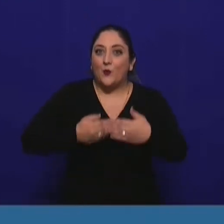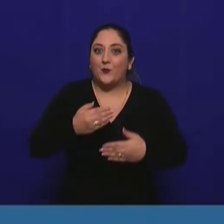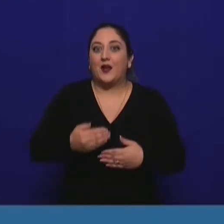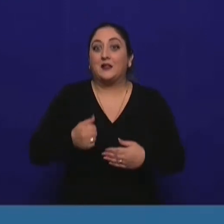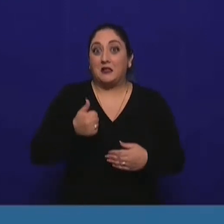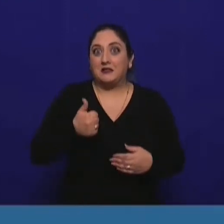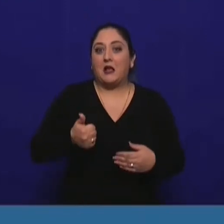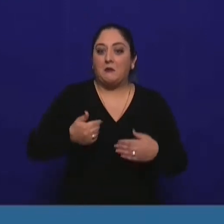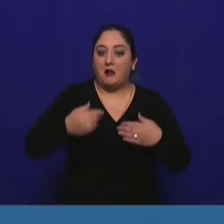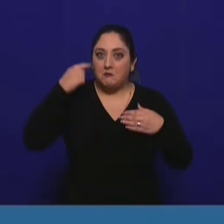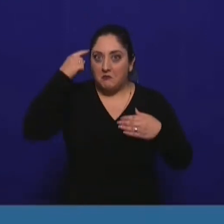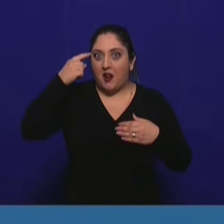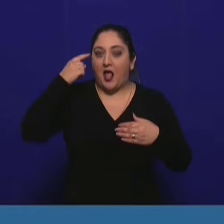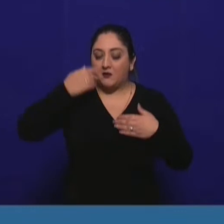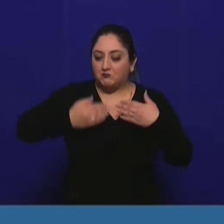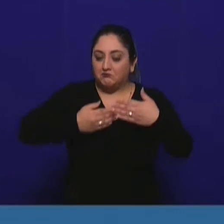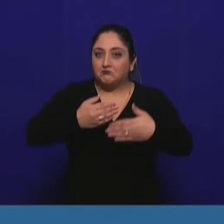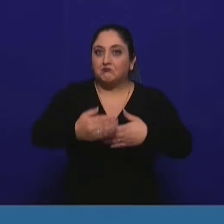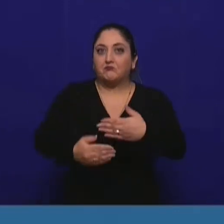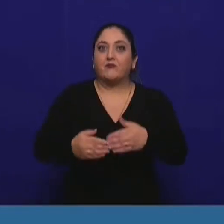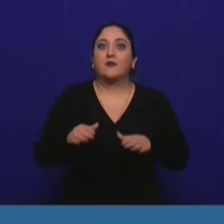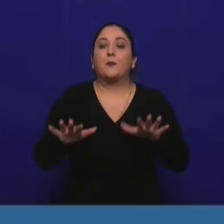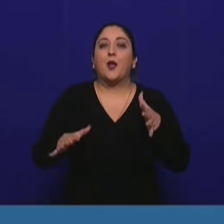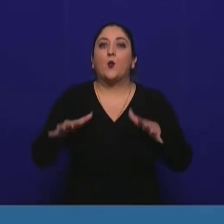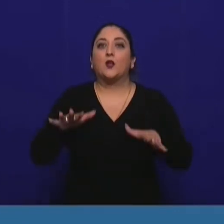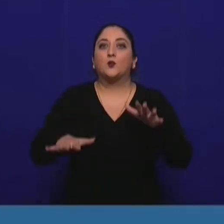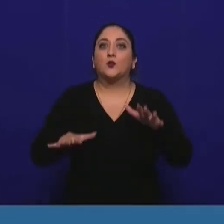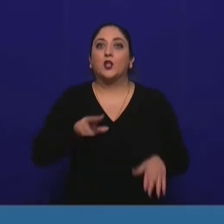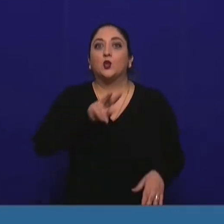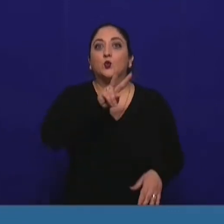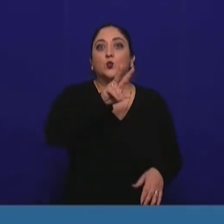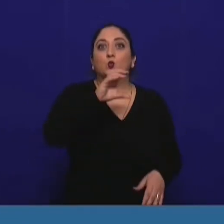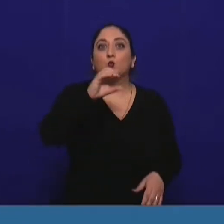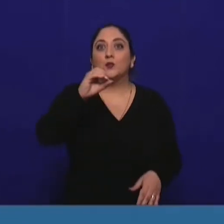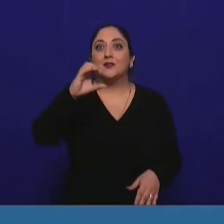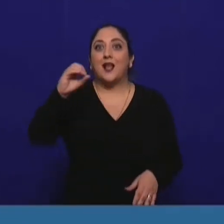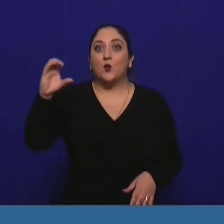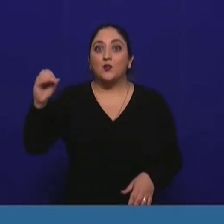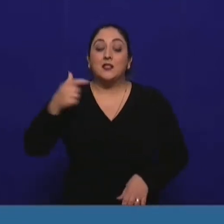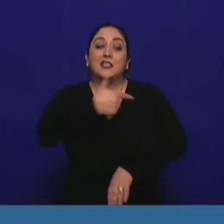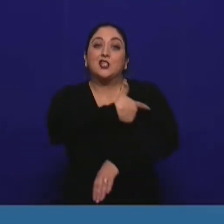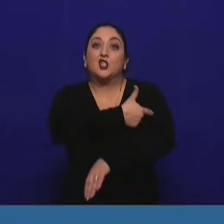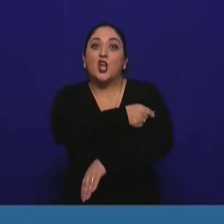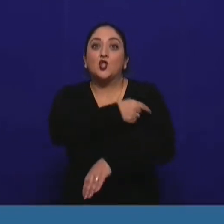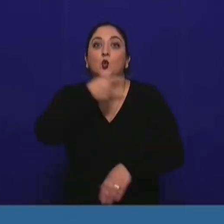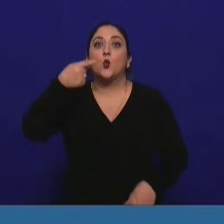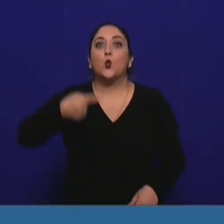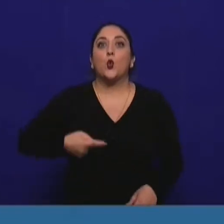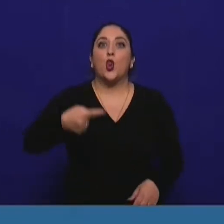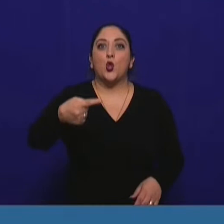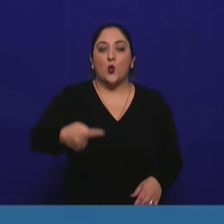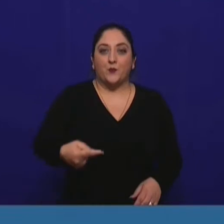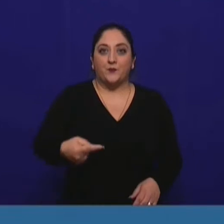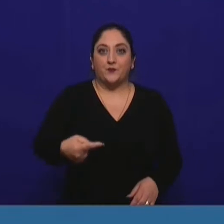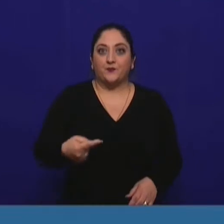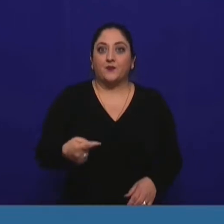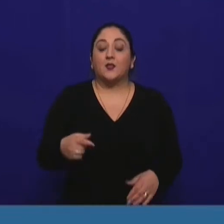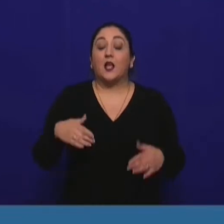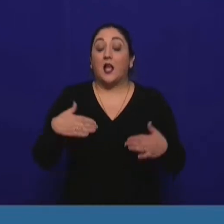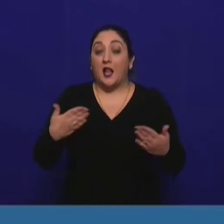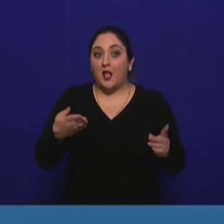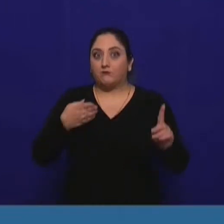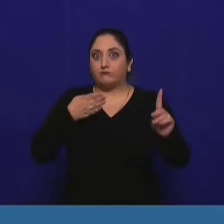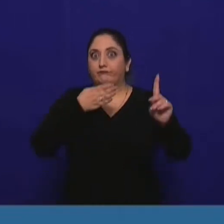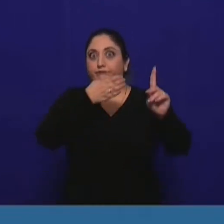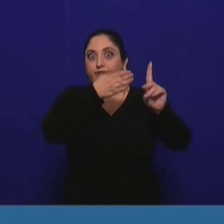qegħdin dejjem nilħqu bet ieħor 2000 tilqima kuljum u allura l-ammonti ta' tilqim li aħna qegħdin nilħqu